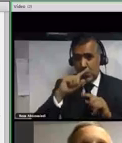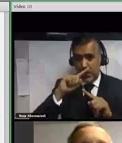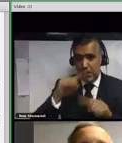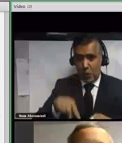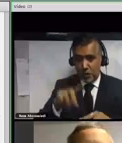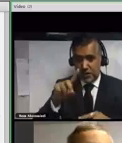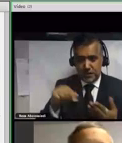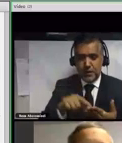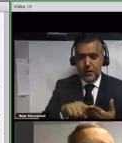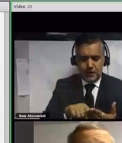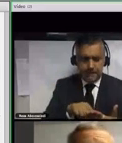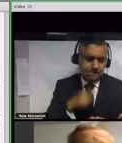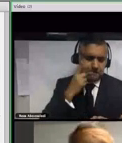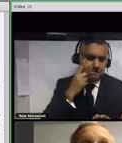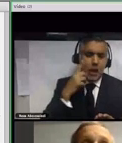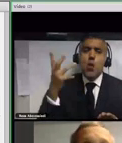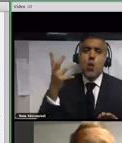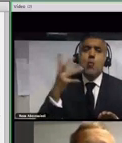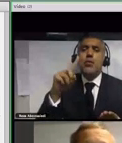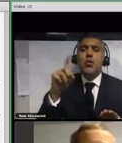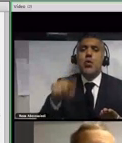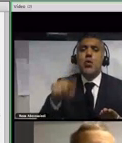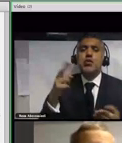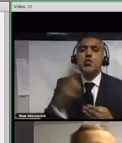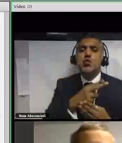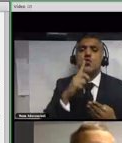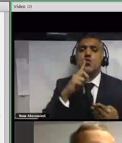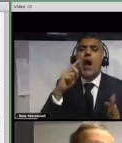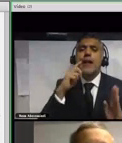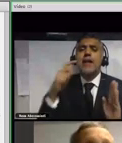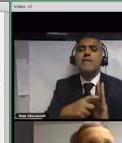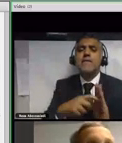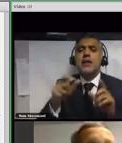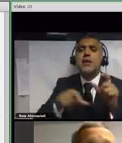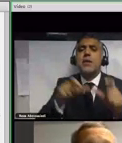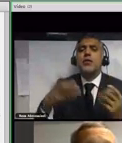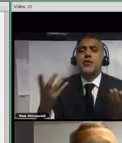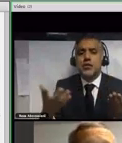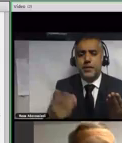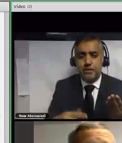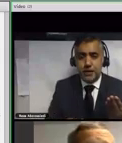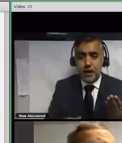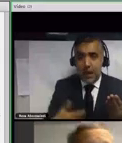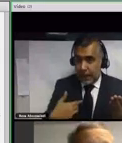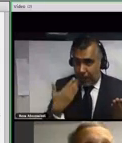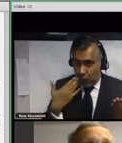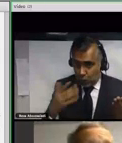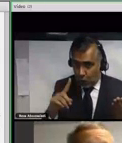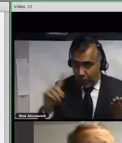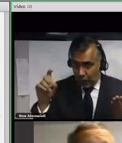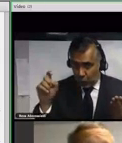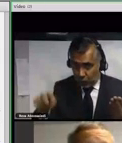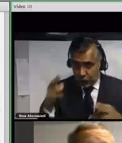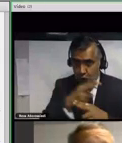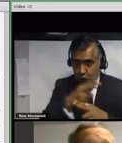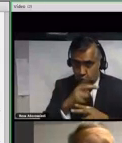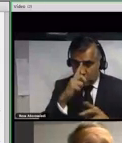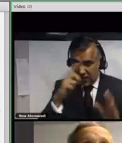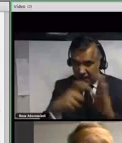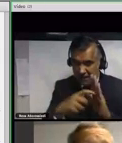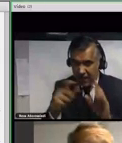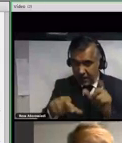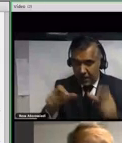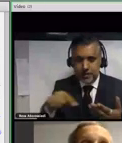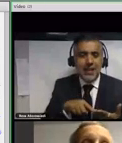is, what were the questions used to identify the population? And if I don't know the questions used to identify the population, I